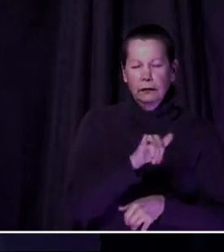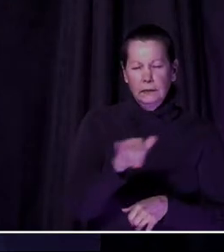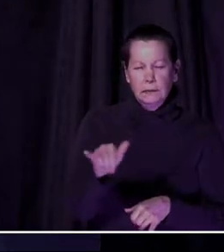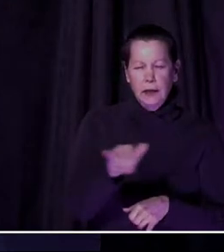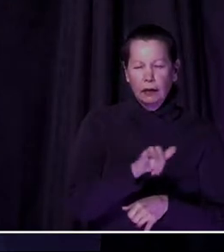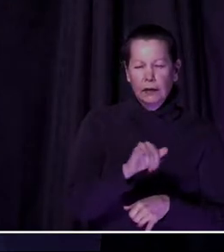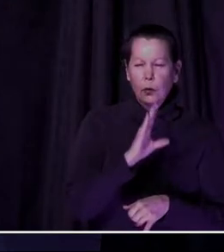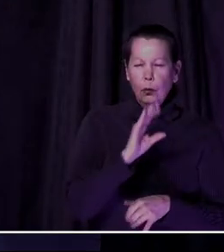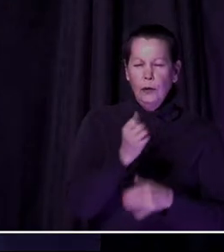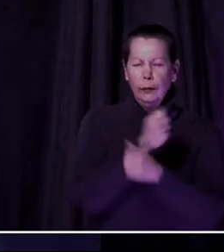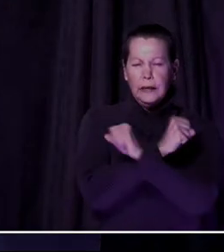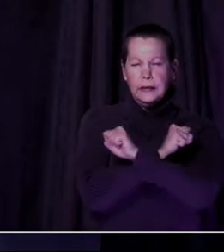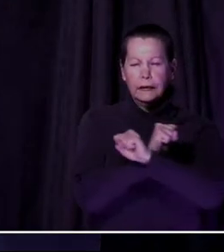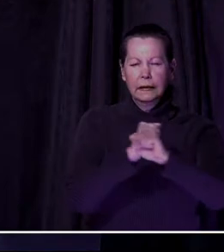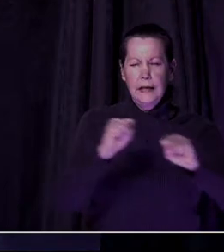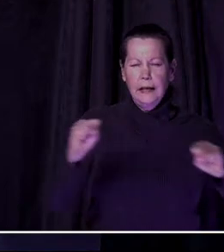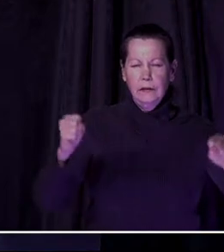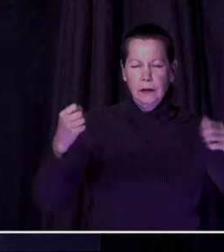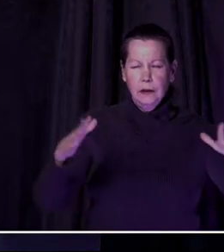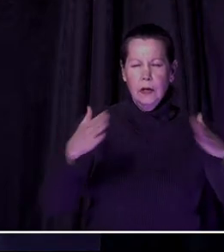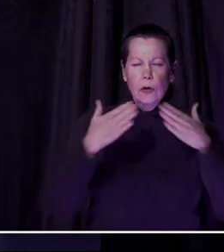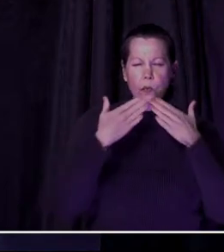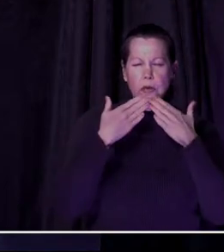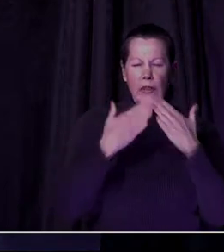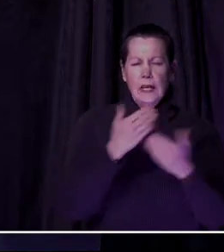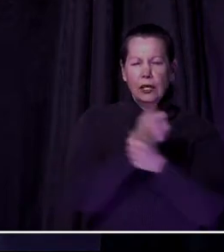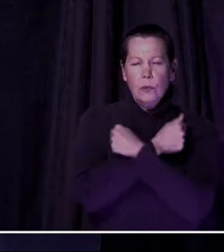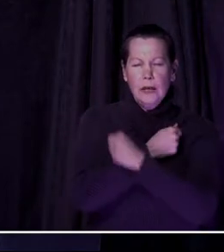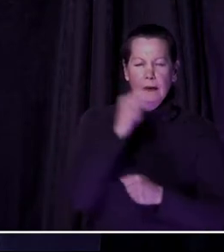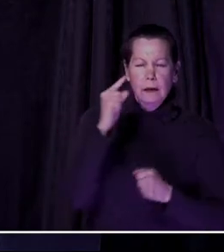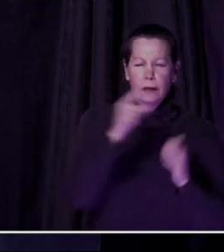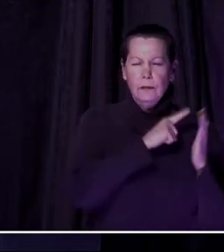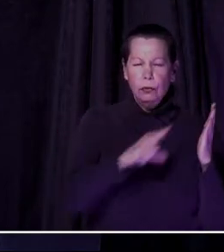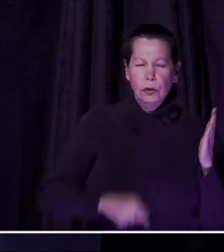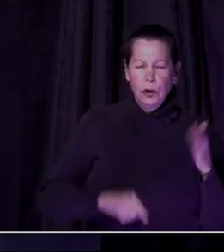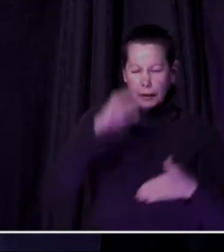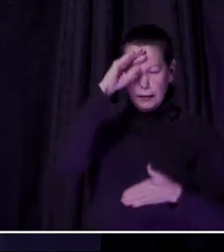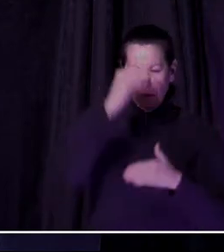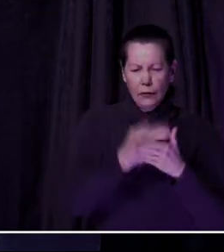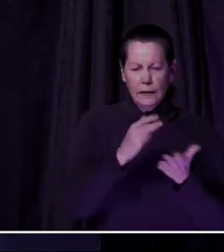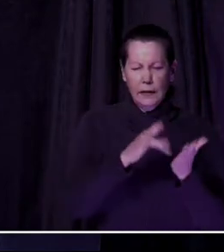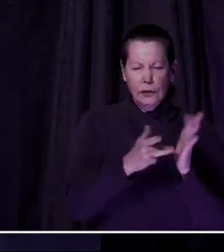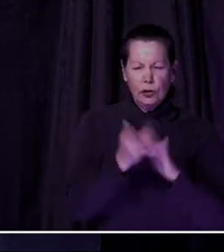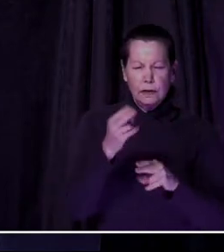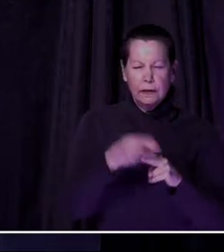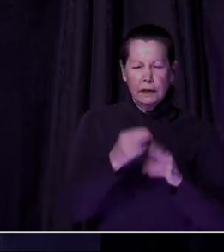would be saved. We thank you, Lord, and we love you. It's in your son Jesus' name we pray.